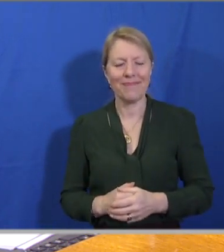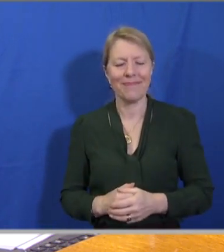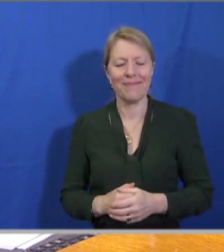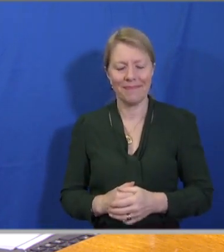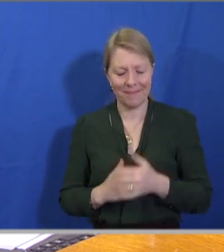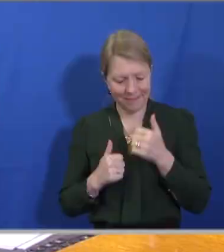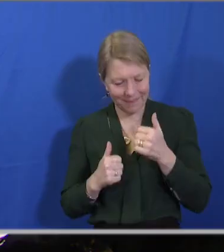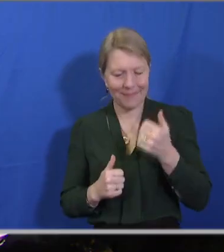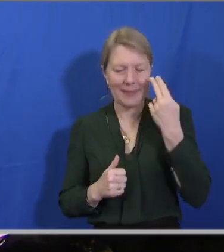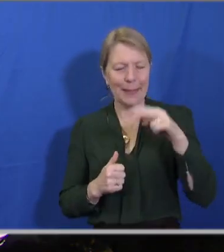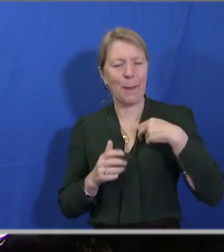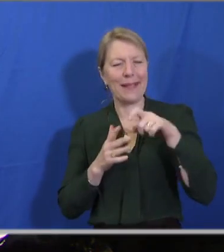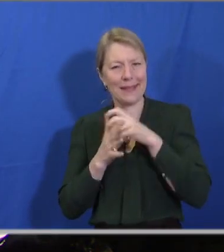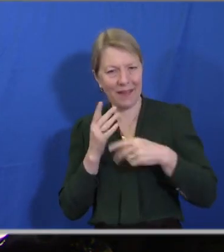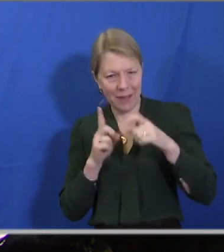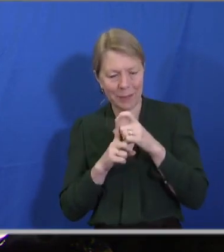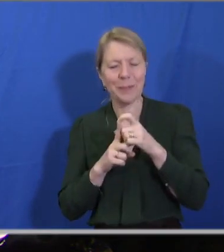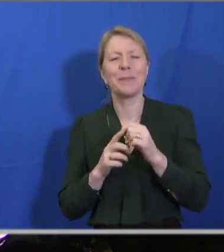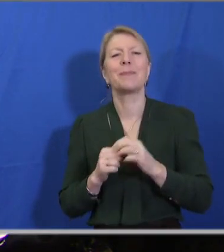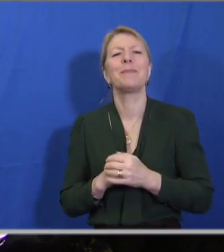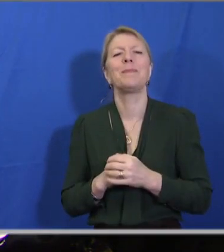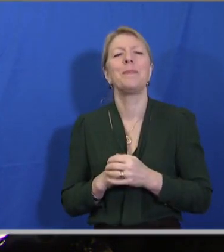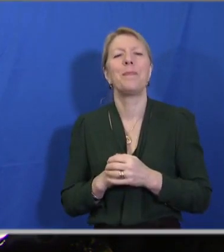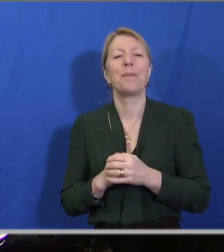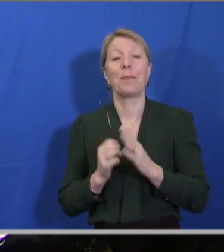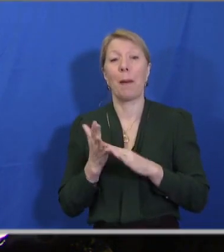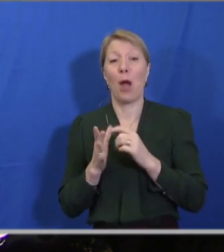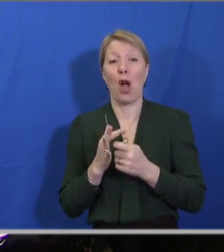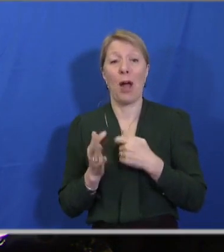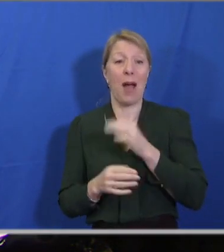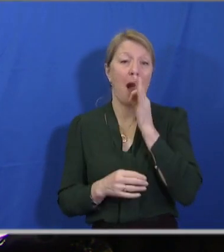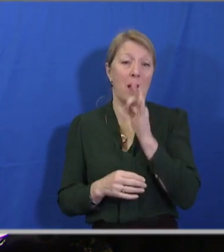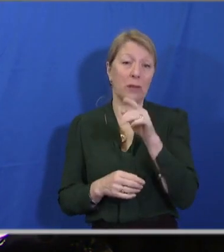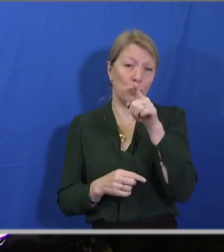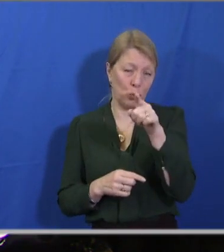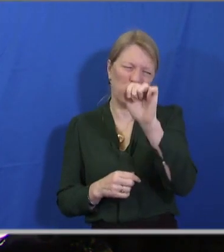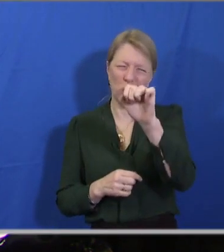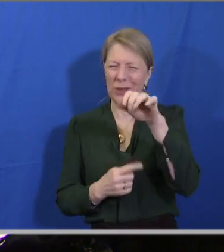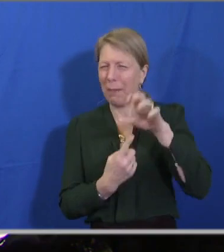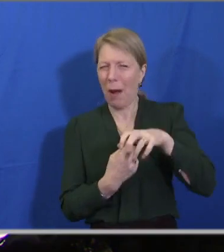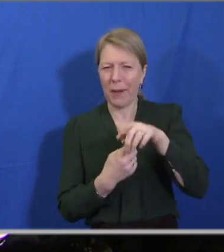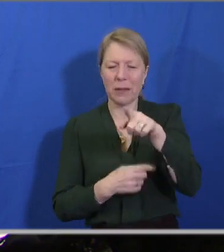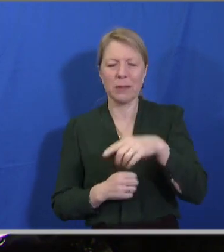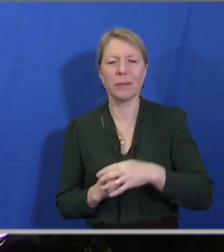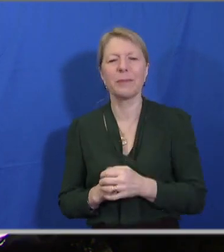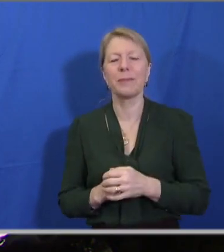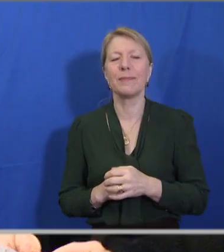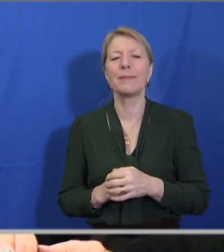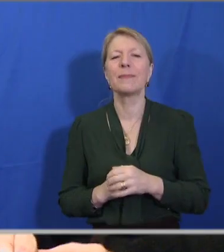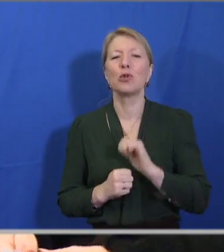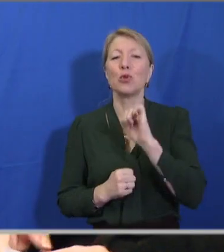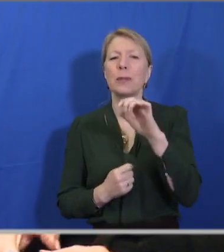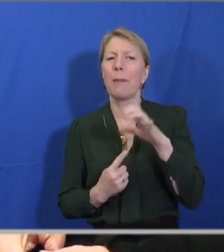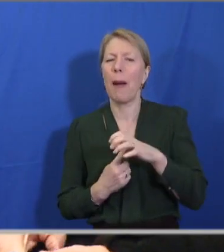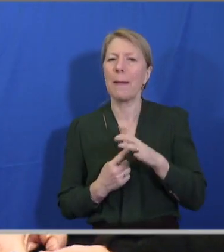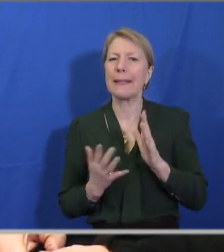Parliament. Marcus, addressed to yourself and indeed to the department. I think the department might be in danger